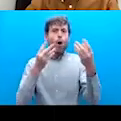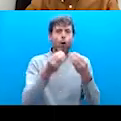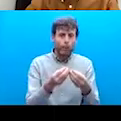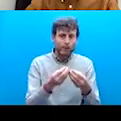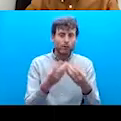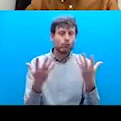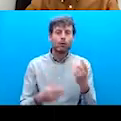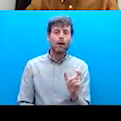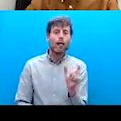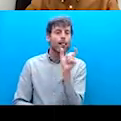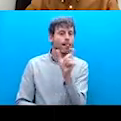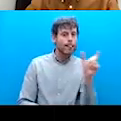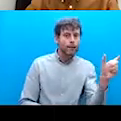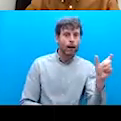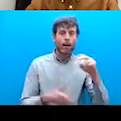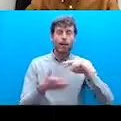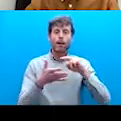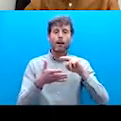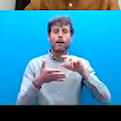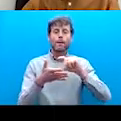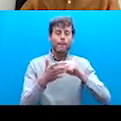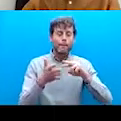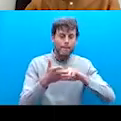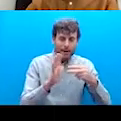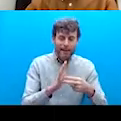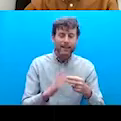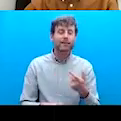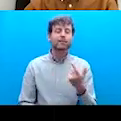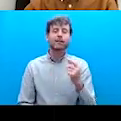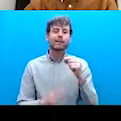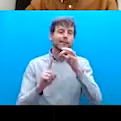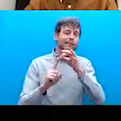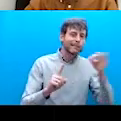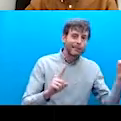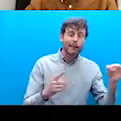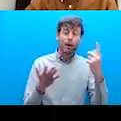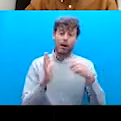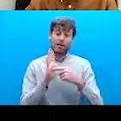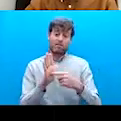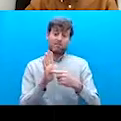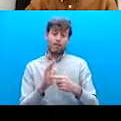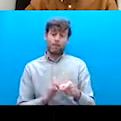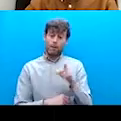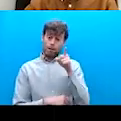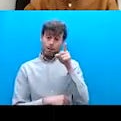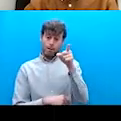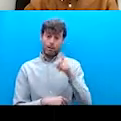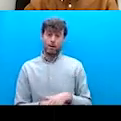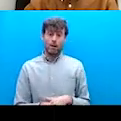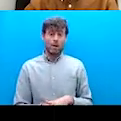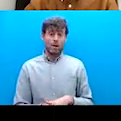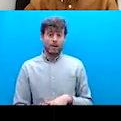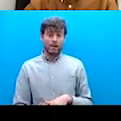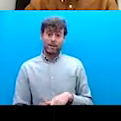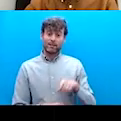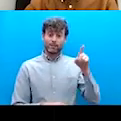meanings and the syntax. For example, a sentence like one here, he is really on the ropes now, has